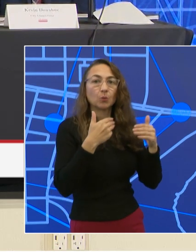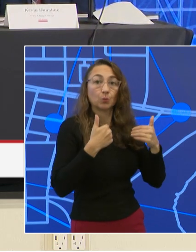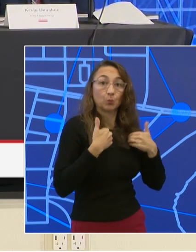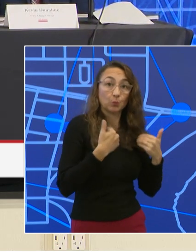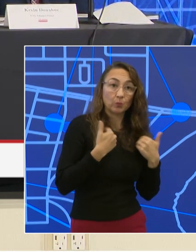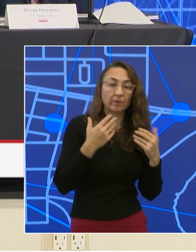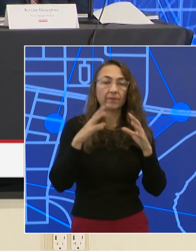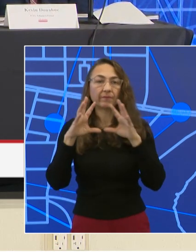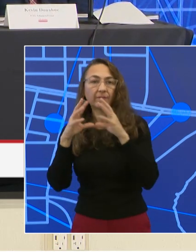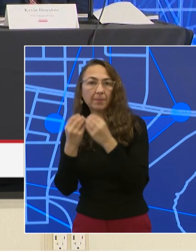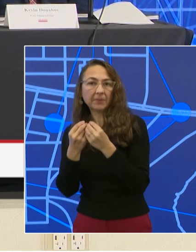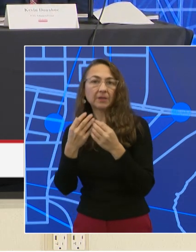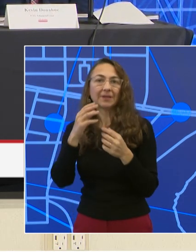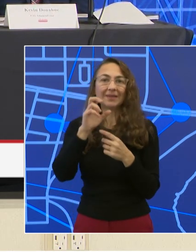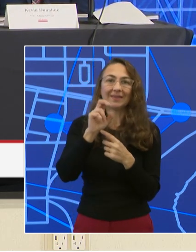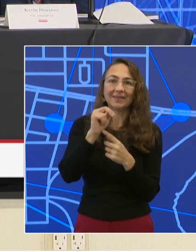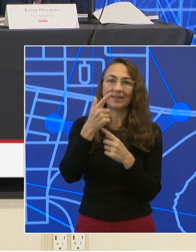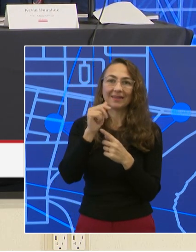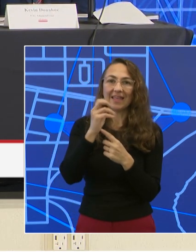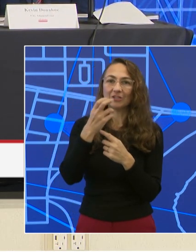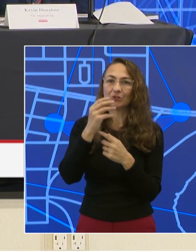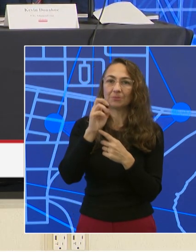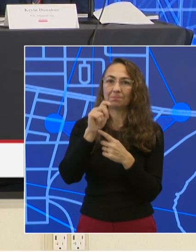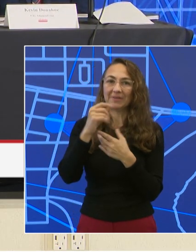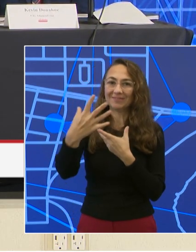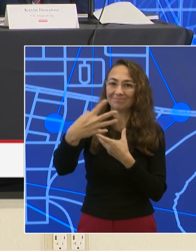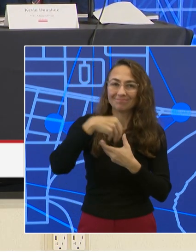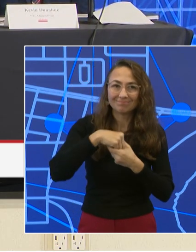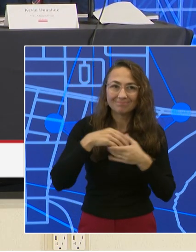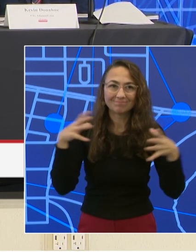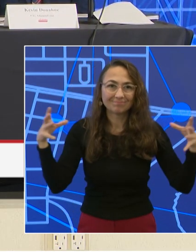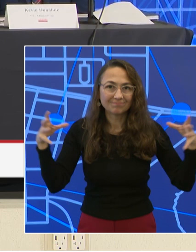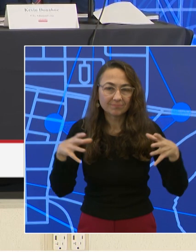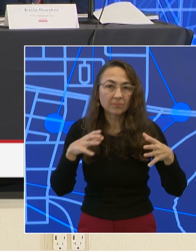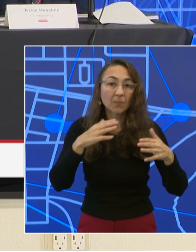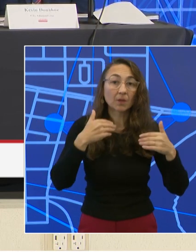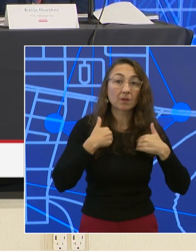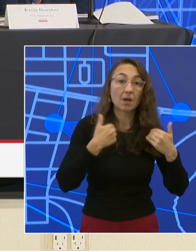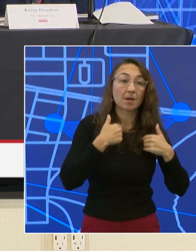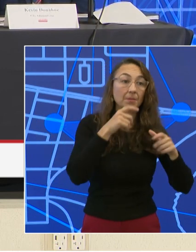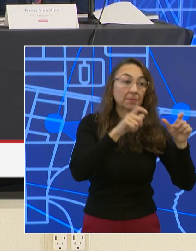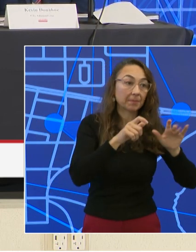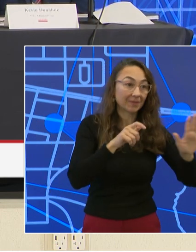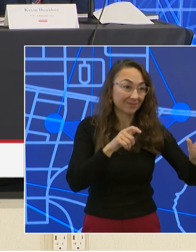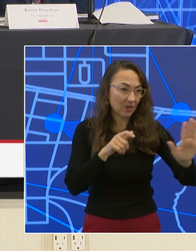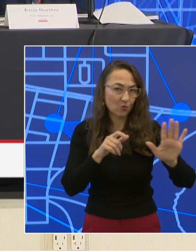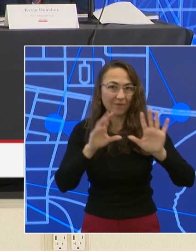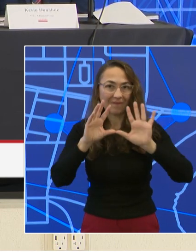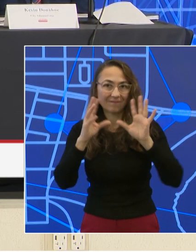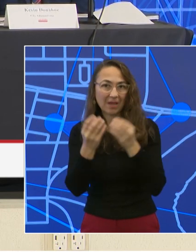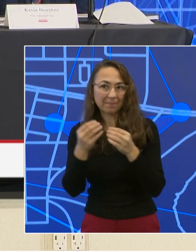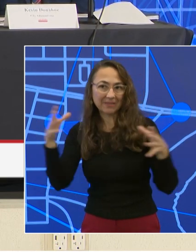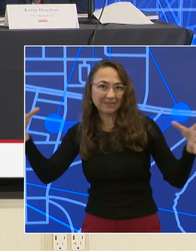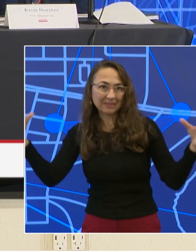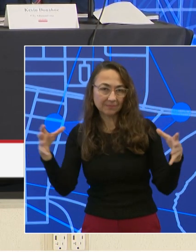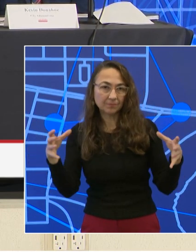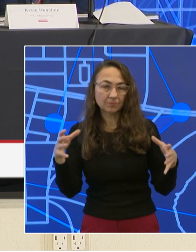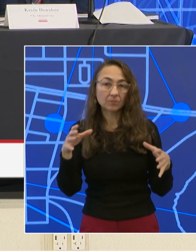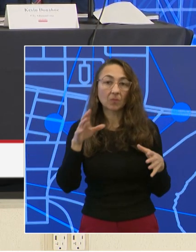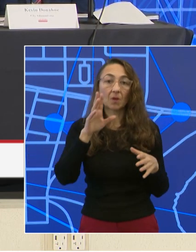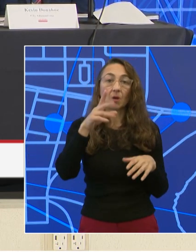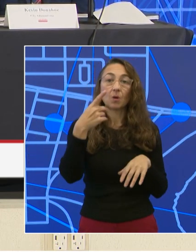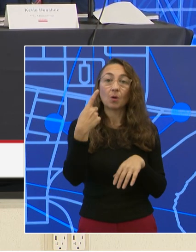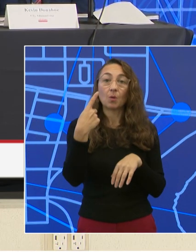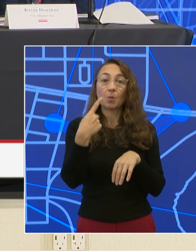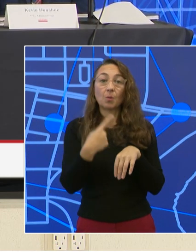specifically focused on working with juveniles and their families. At one point, we were told to reduce our school